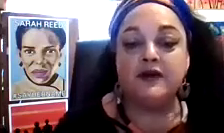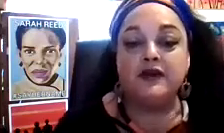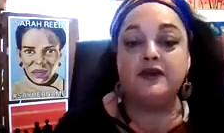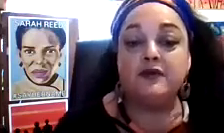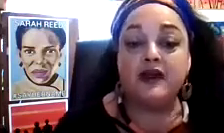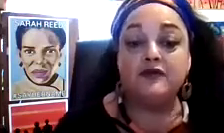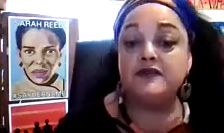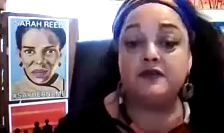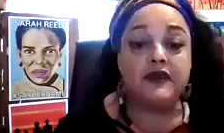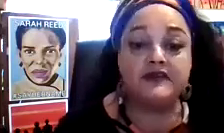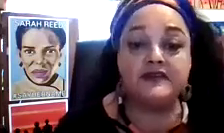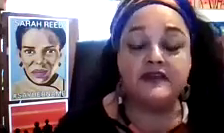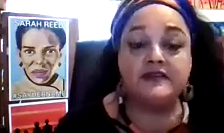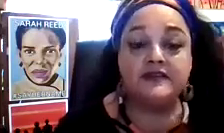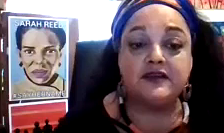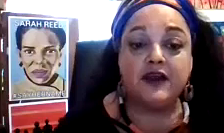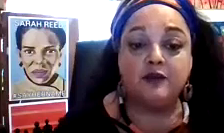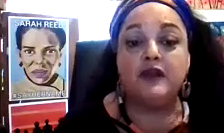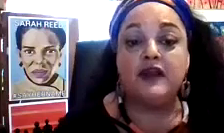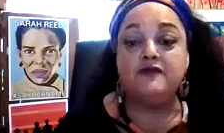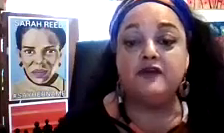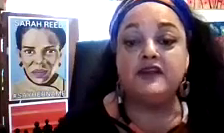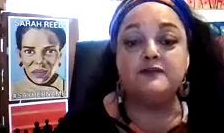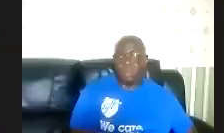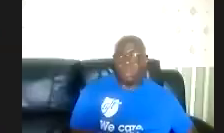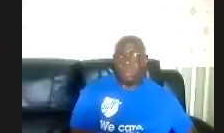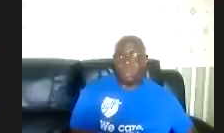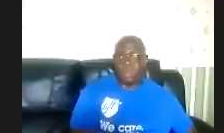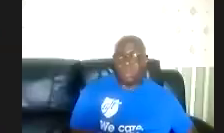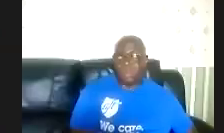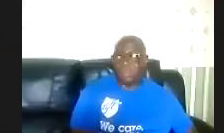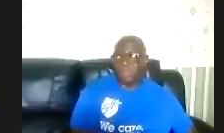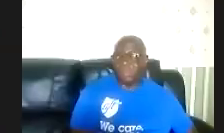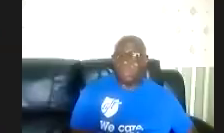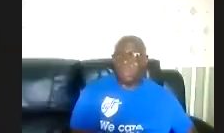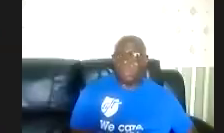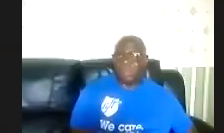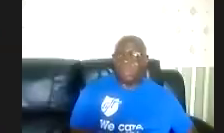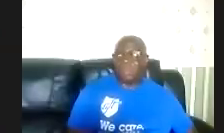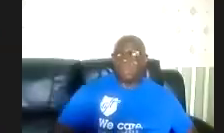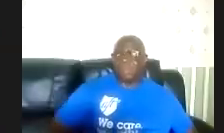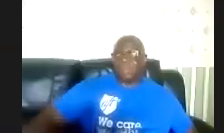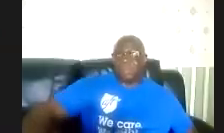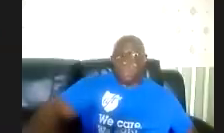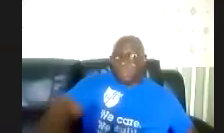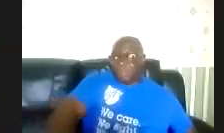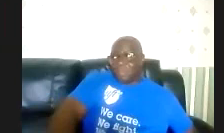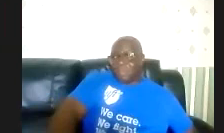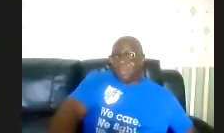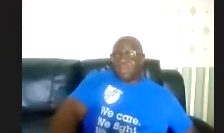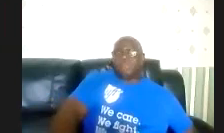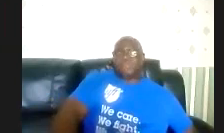well. You know, we have also a racist incident helpline if you're experiencing anything. We have our National Black